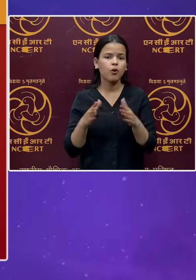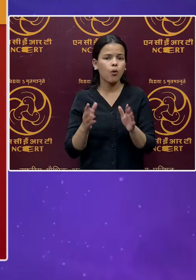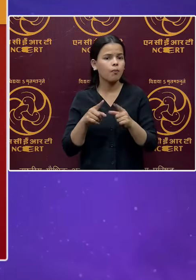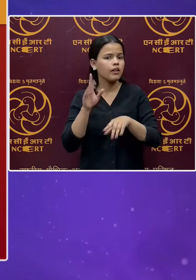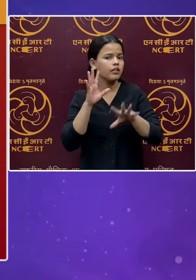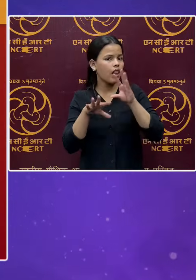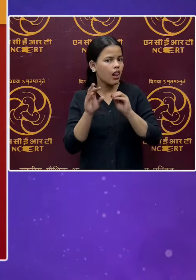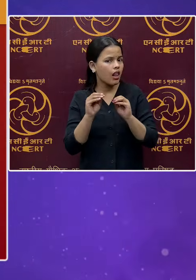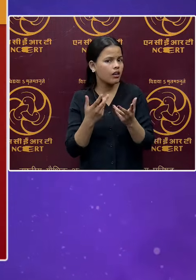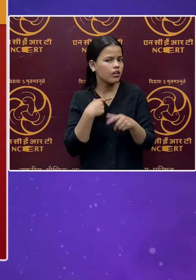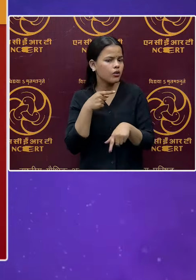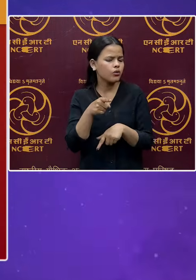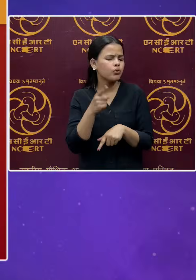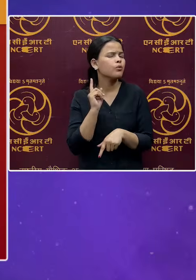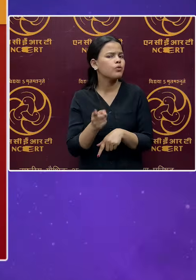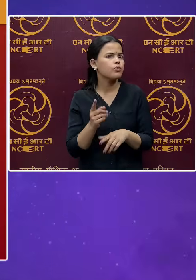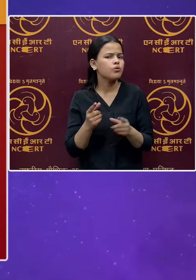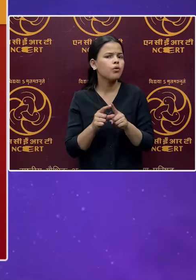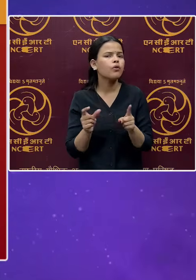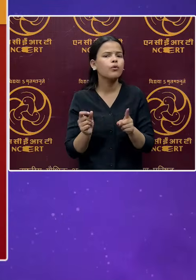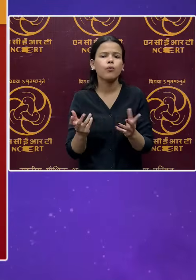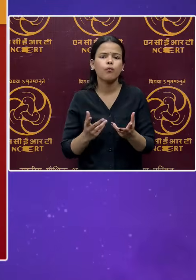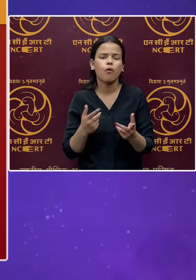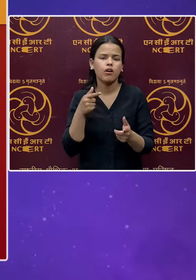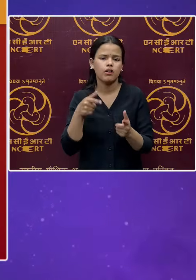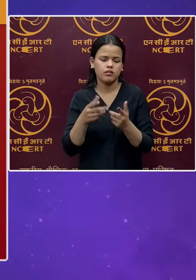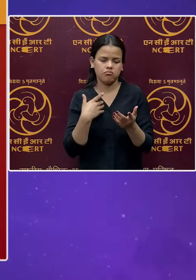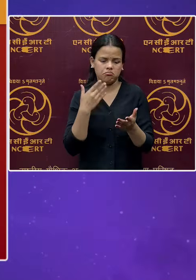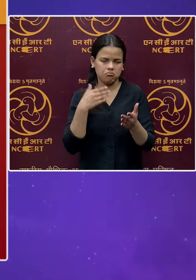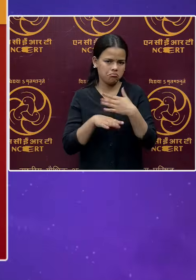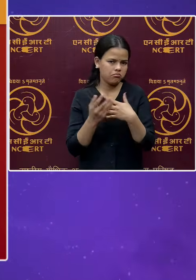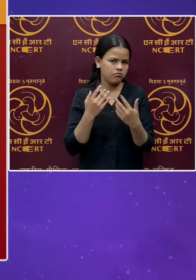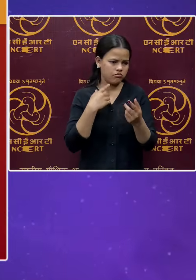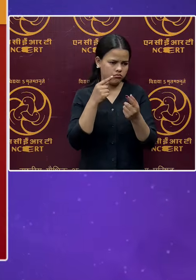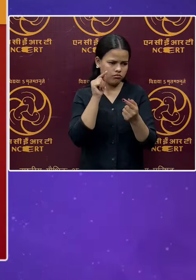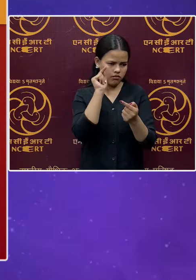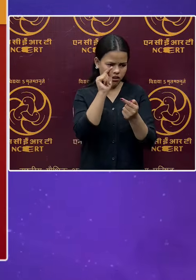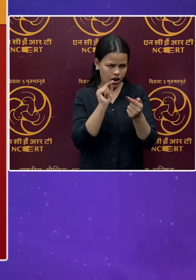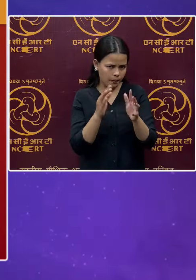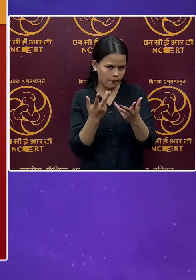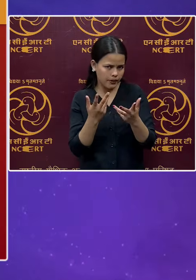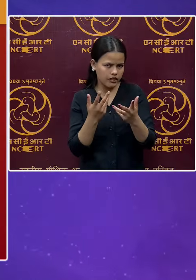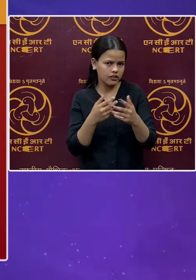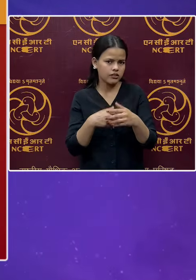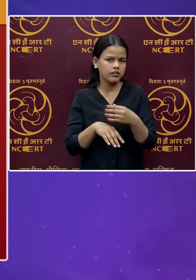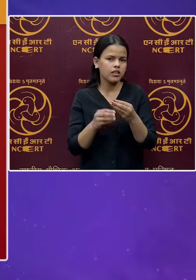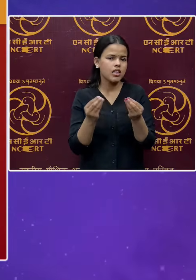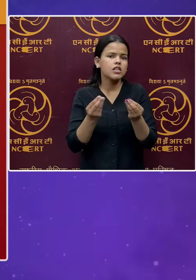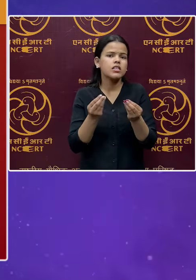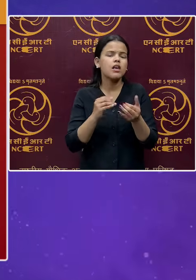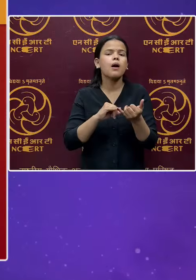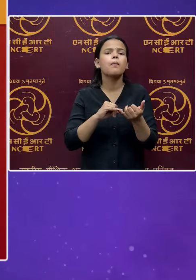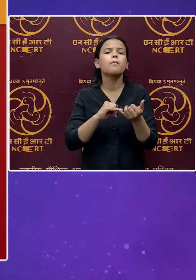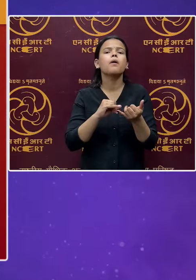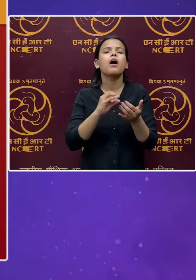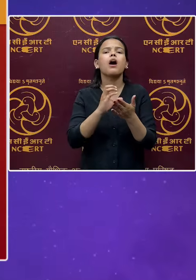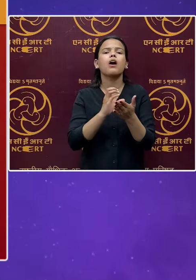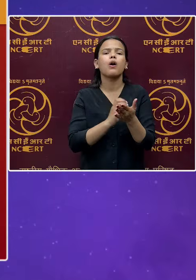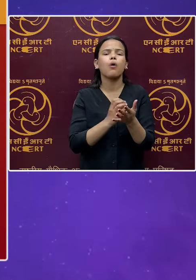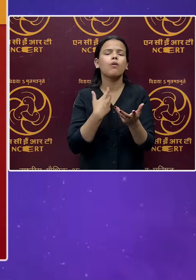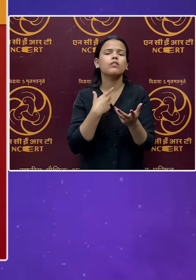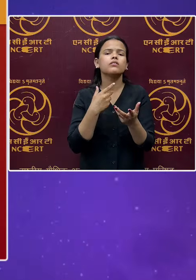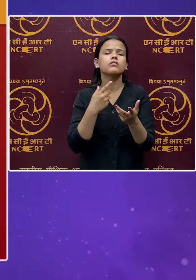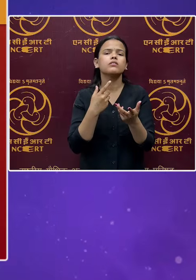Audacity, all these. So what you should do, you should browse these courses, see their features, see some courses are of your importance,